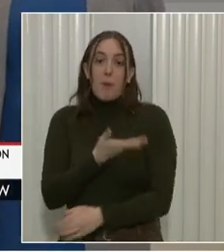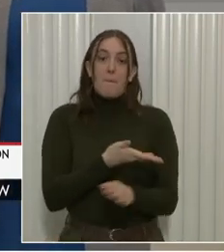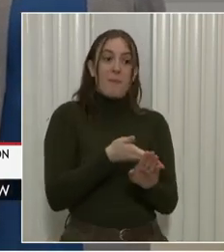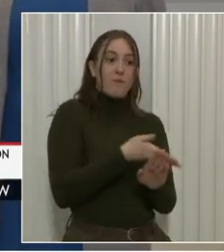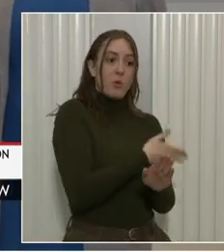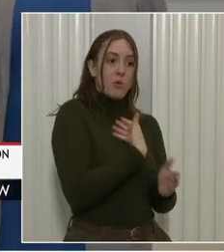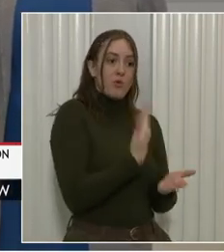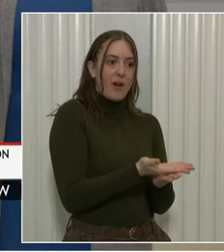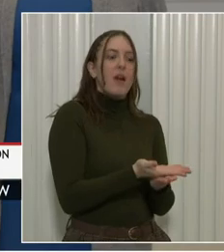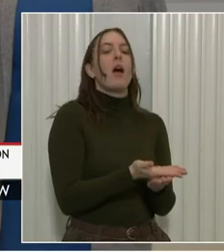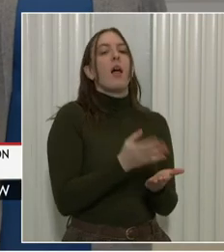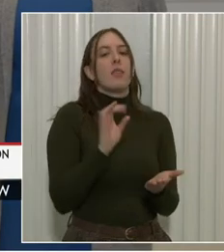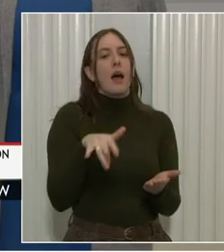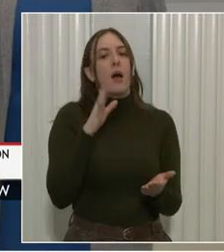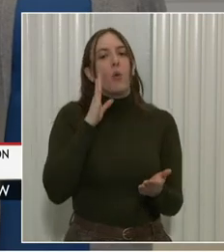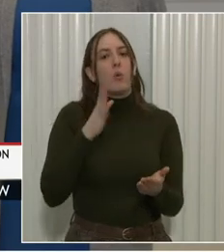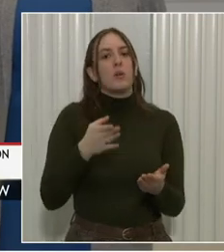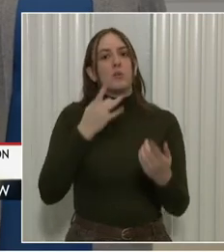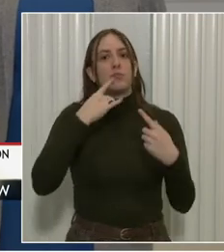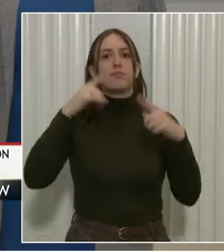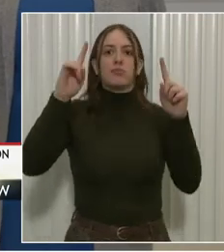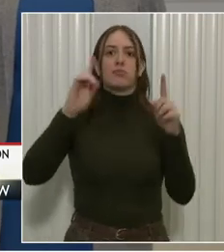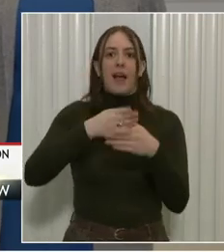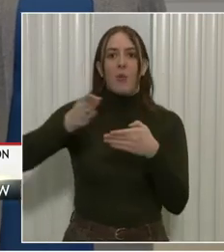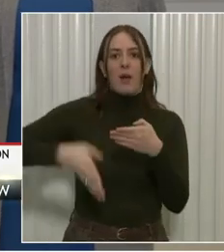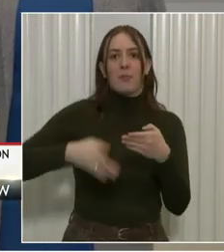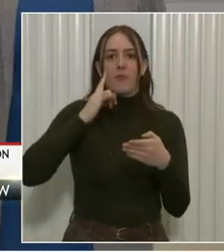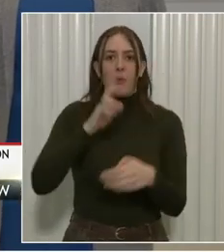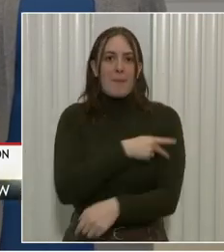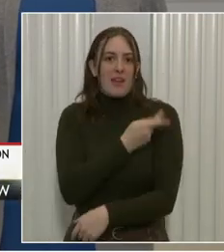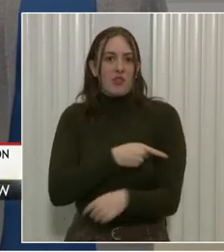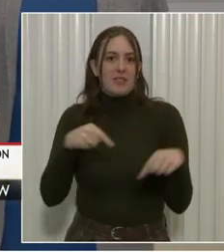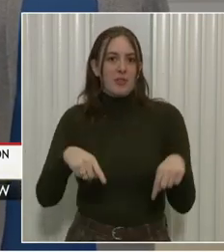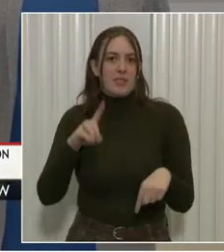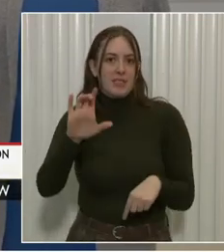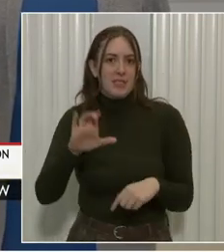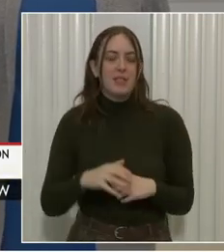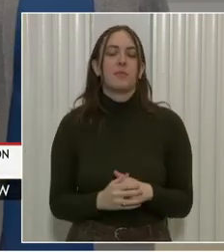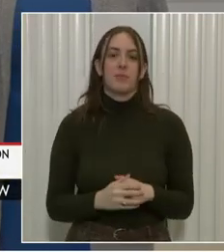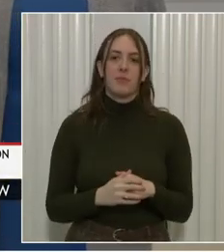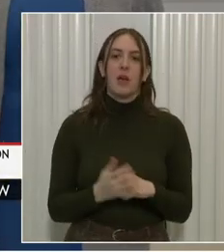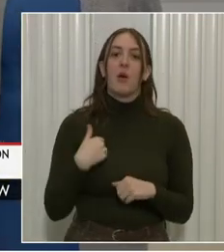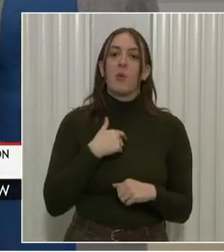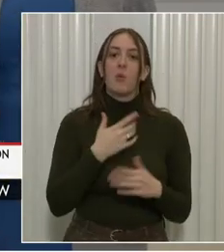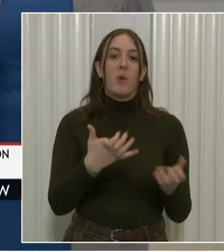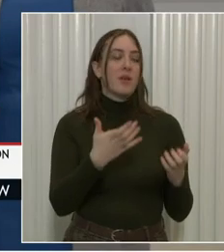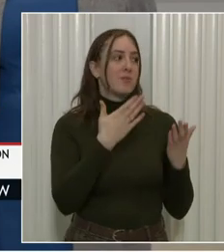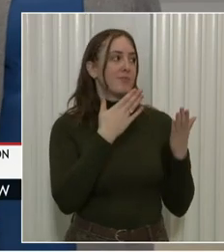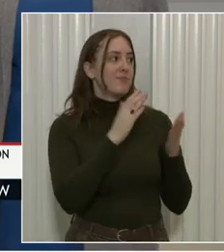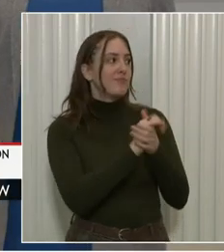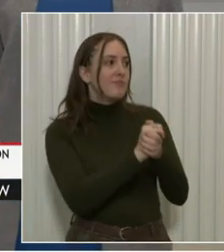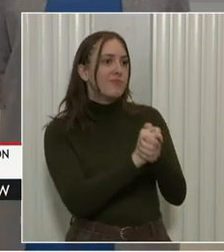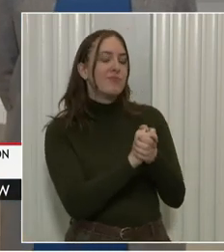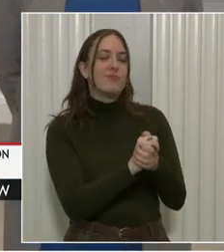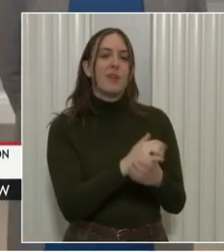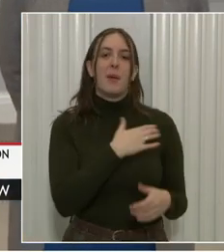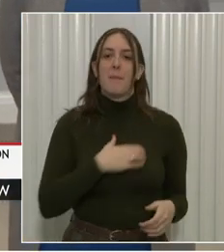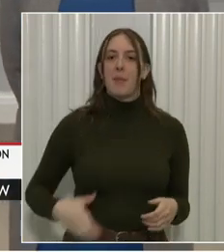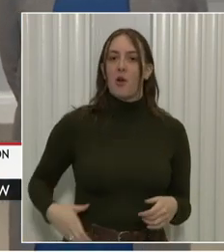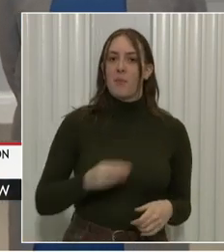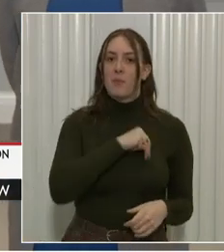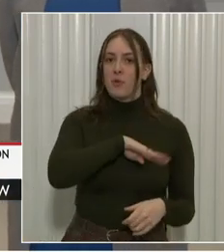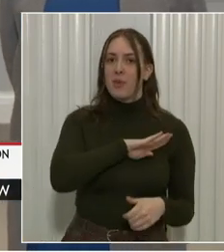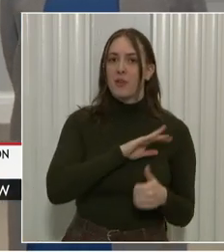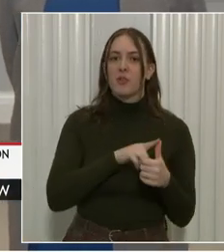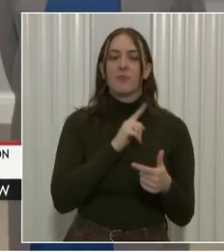survival of traumatic injury in the district. We would like to congratulate Mayor Bowser, Chief Donnelly, and the